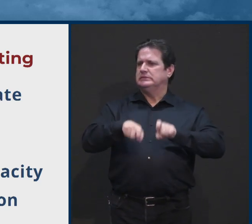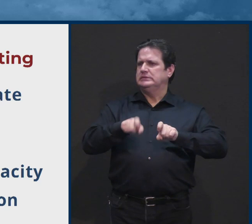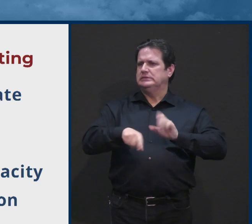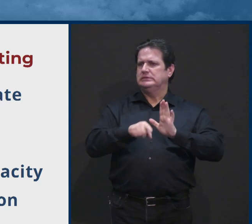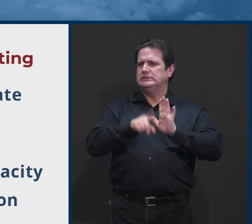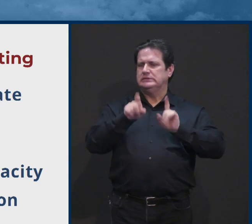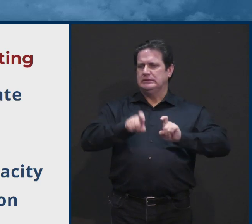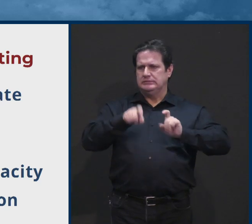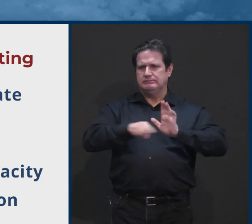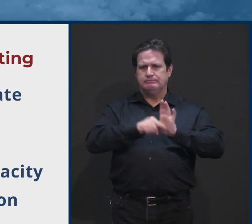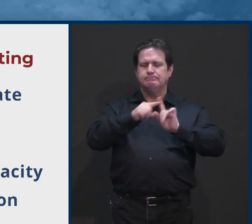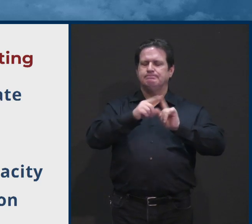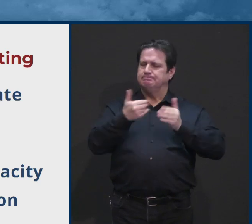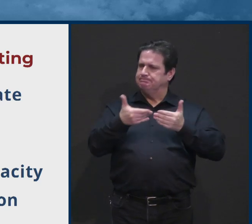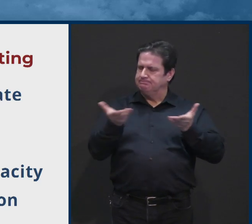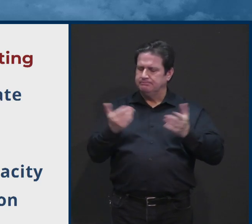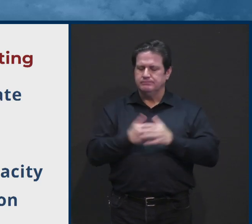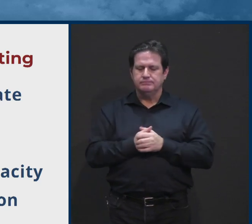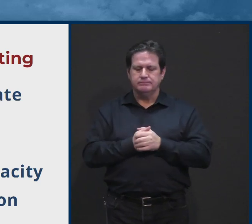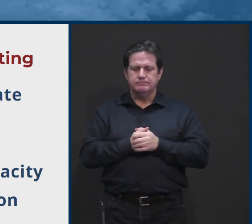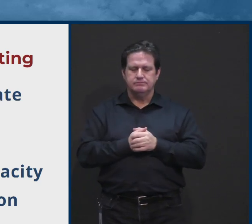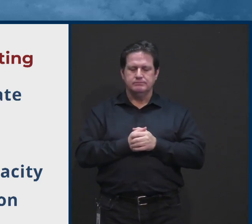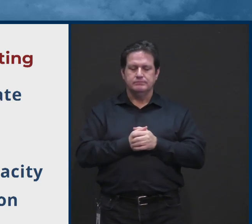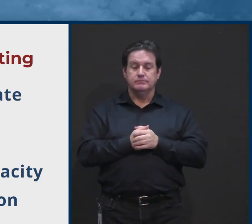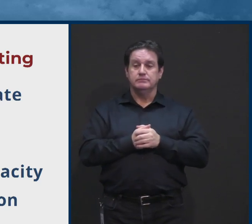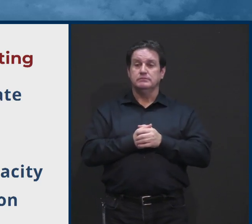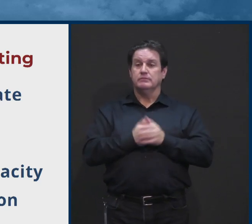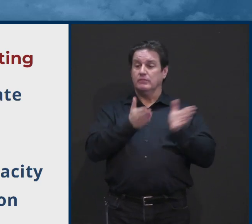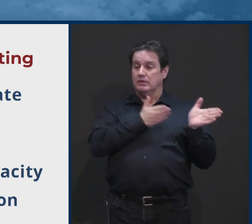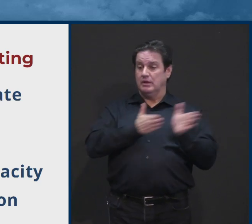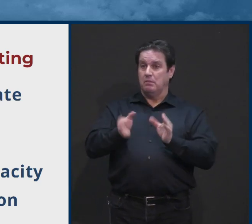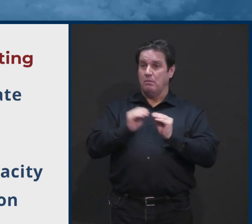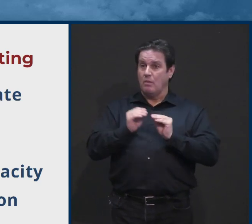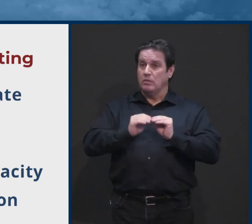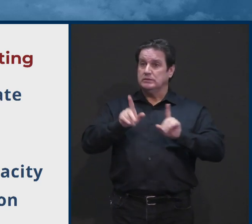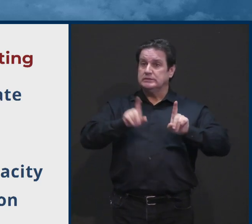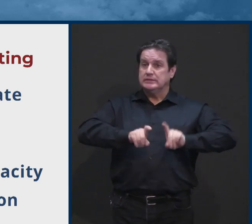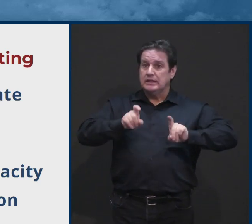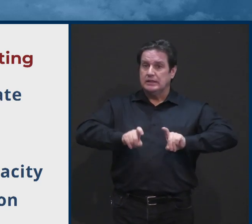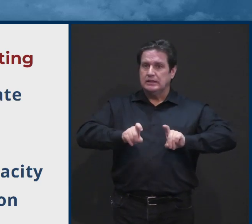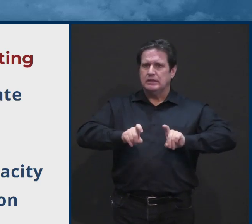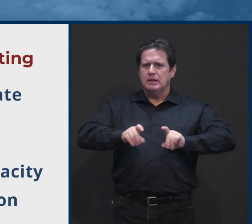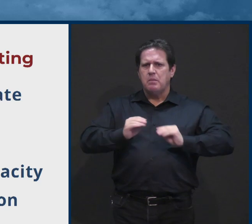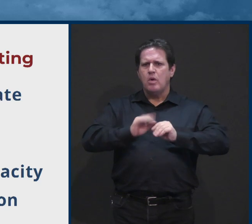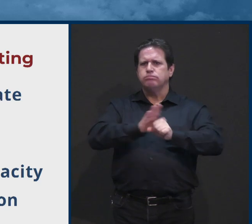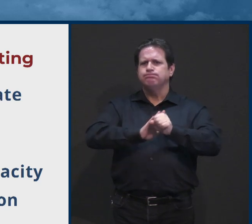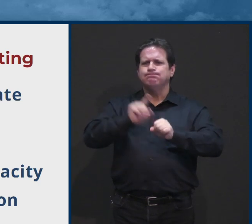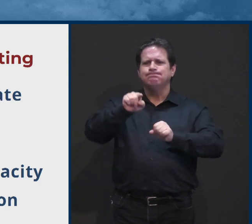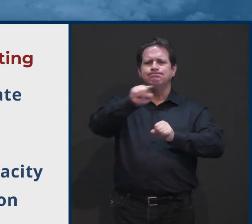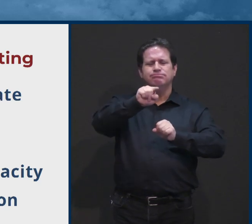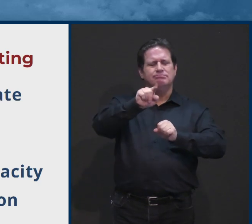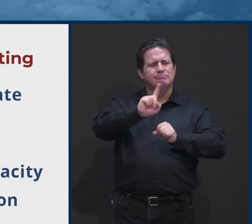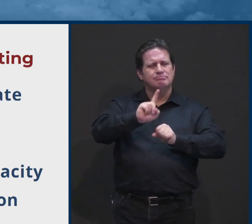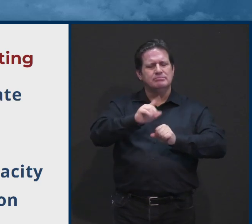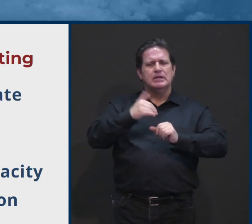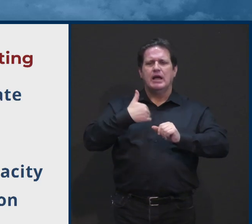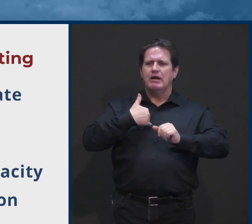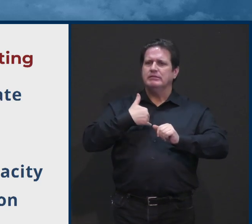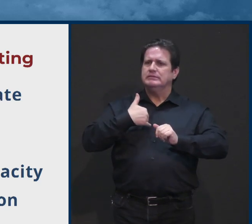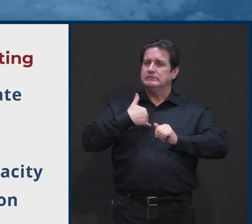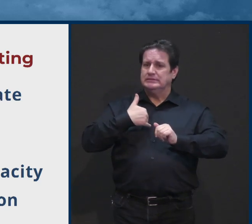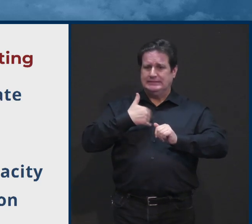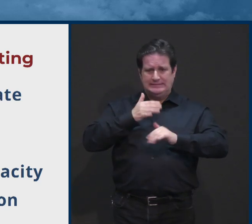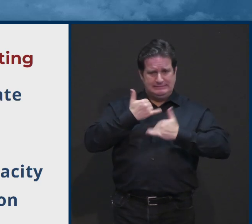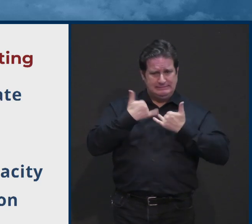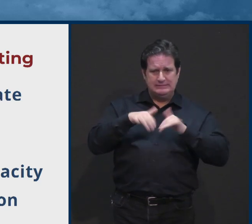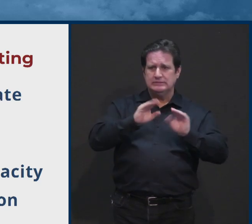for additional capacity in the community, not necessarily more sites because the logistical lift. So we had the same number of sites.